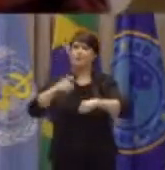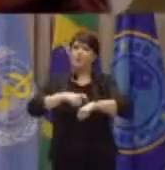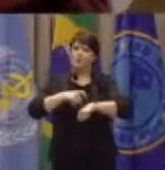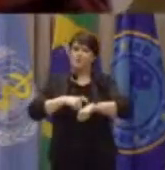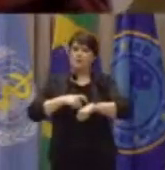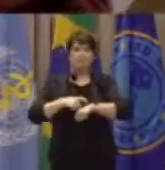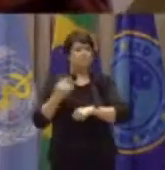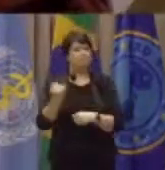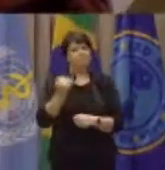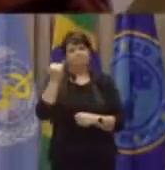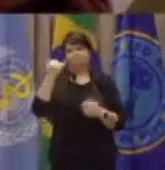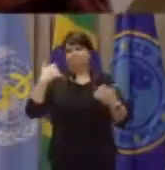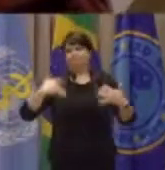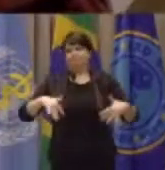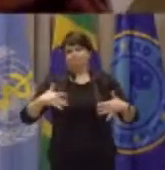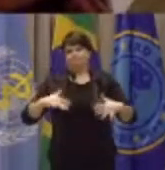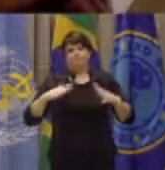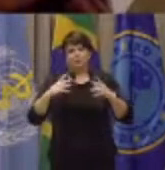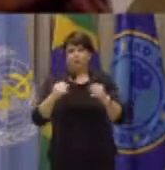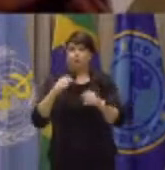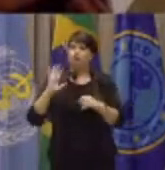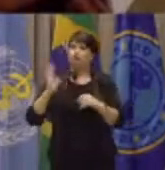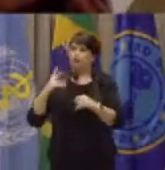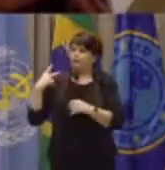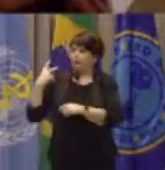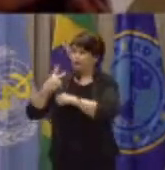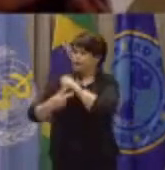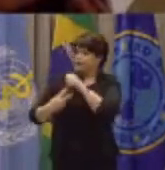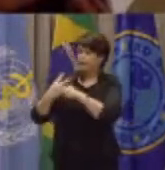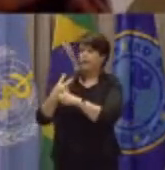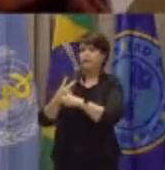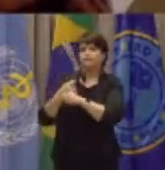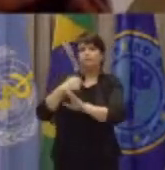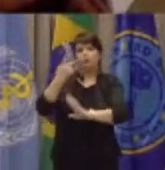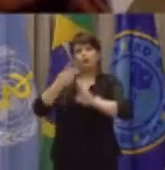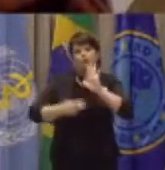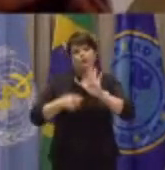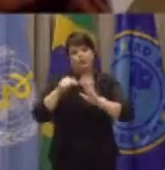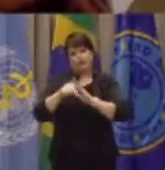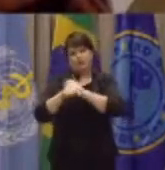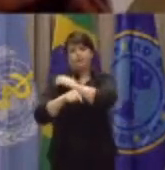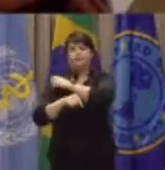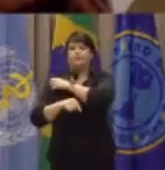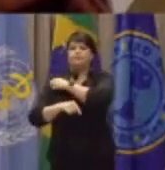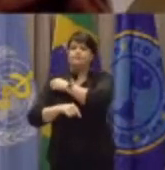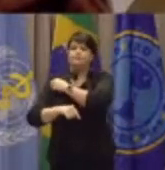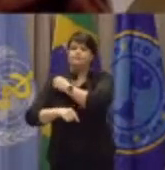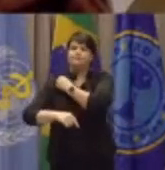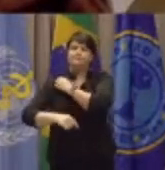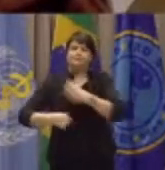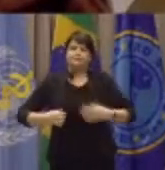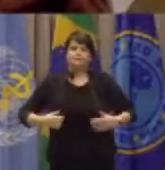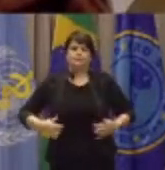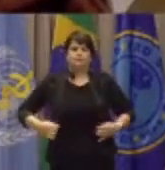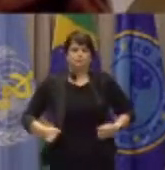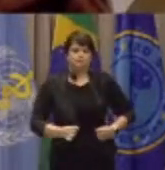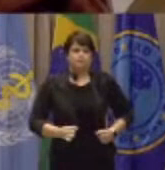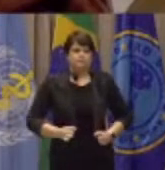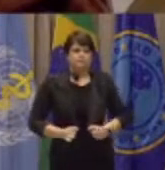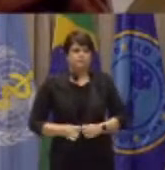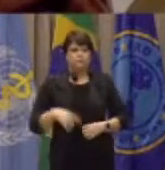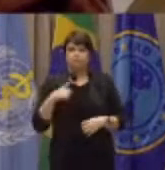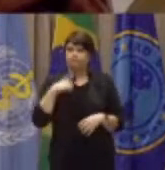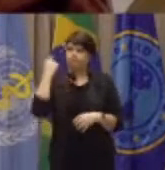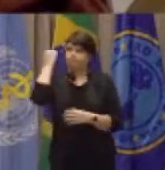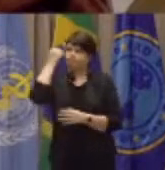I would like to thank for this moment. We are in this last 2 years with this project and have so